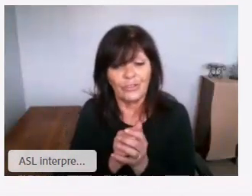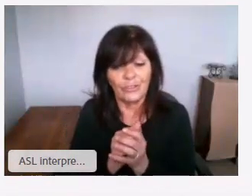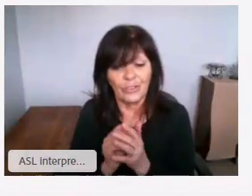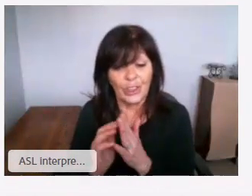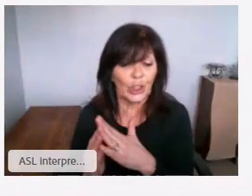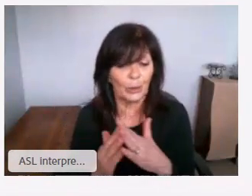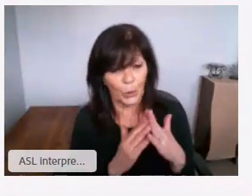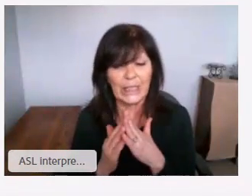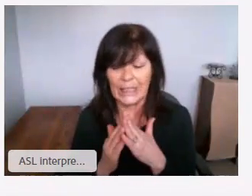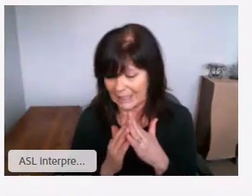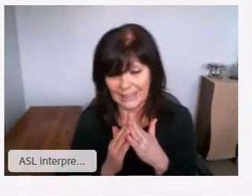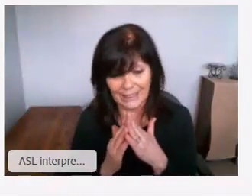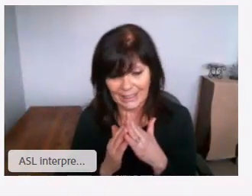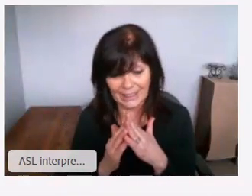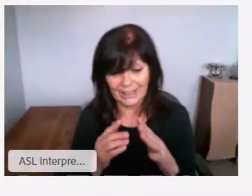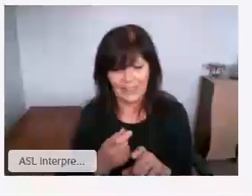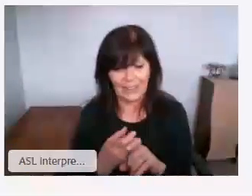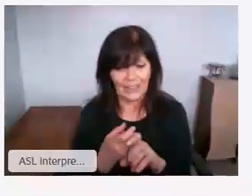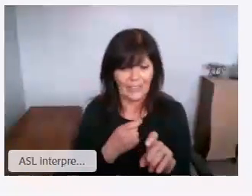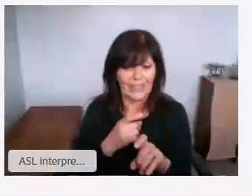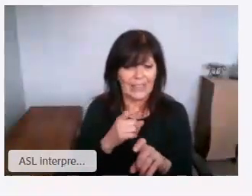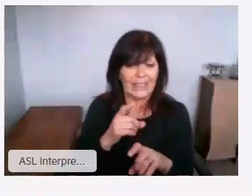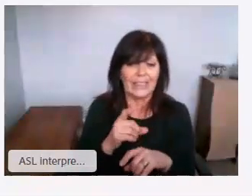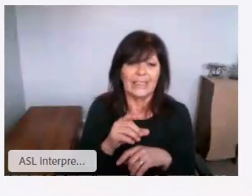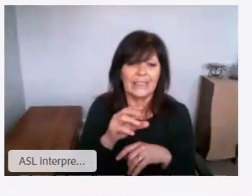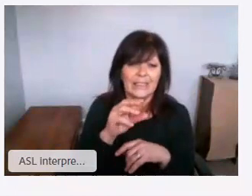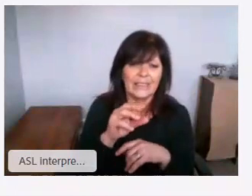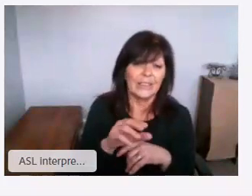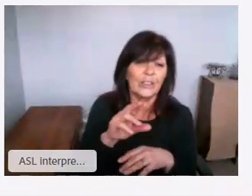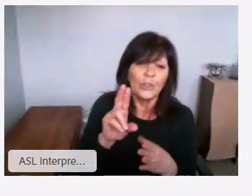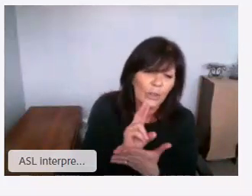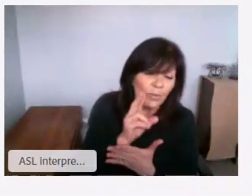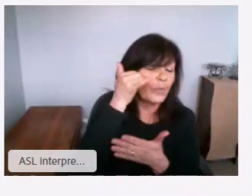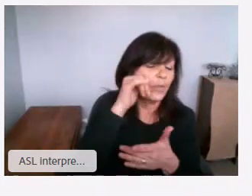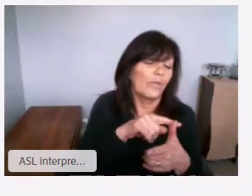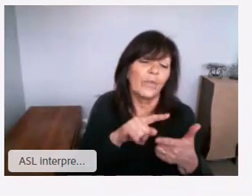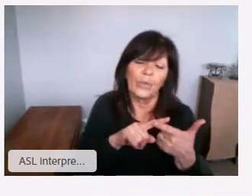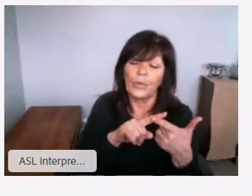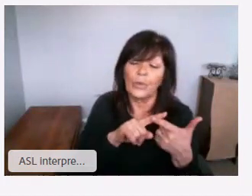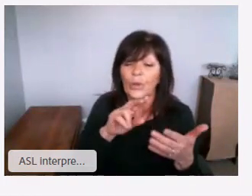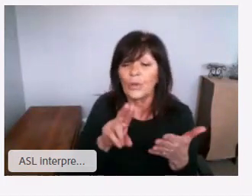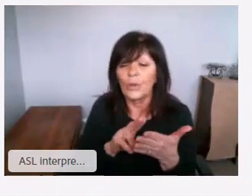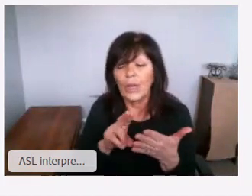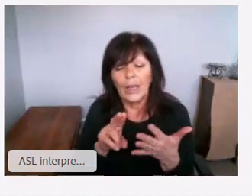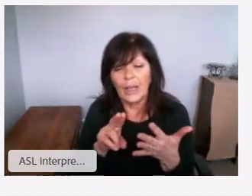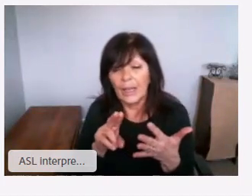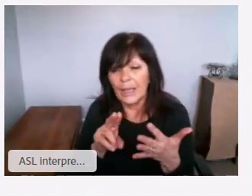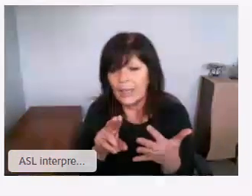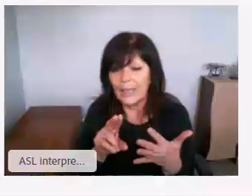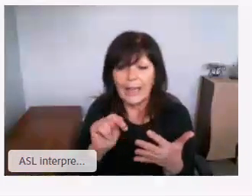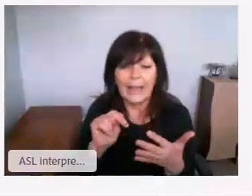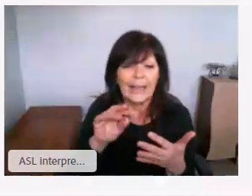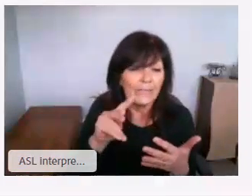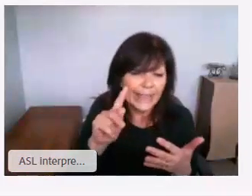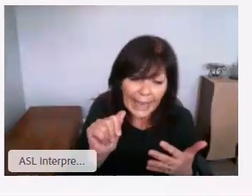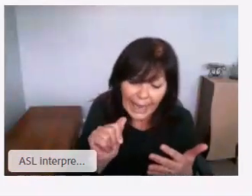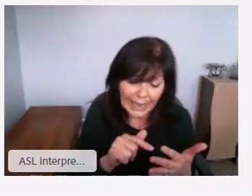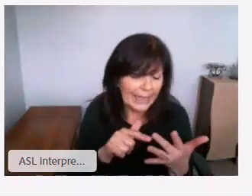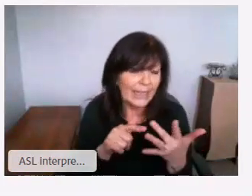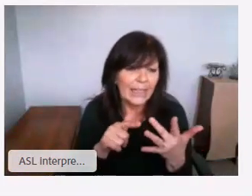communities from BNMC, University of Buffalo, University at Buffalo, and NFTA